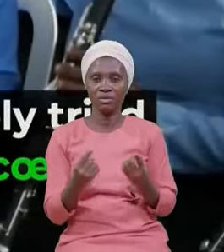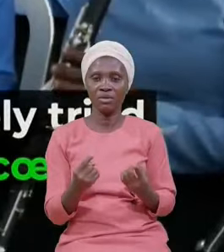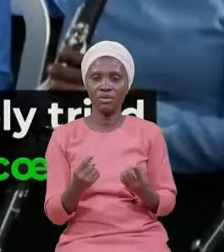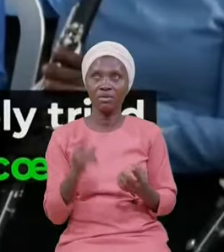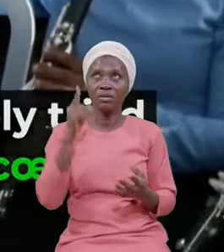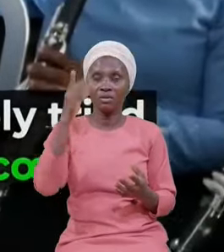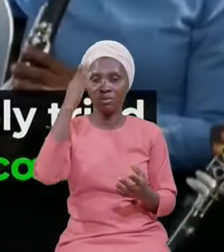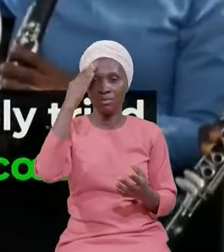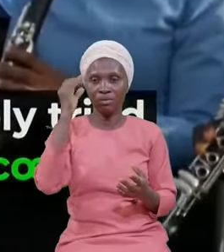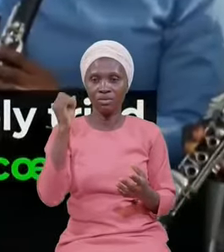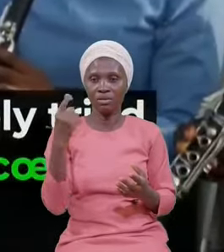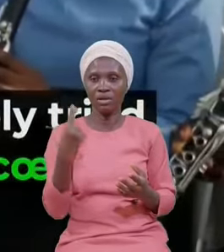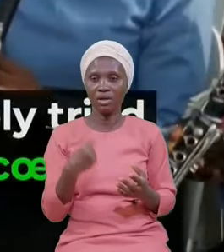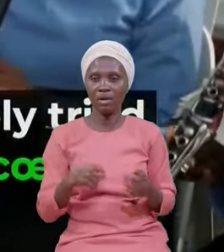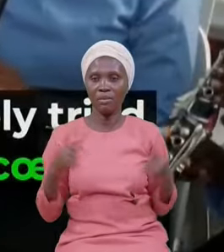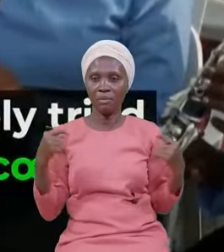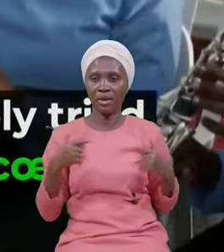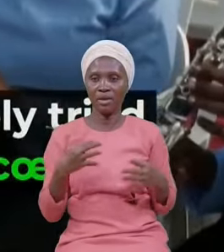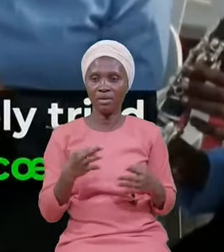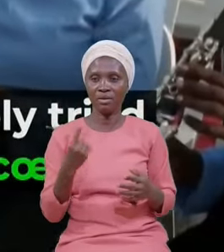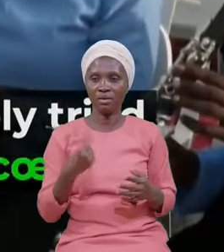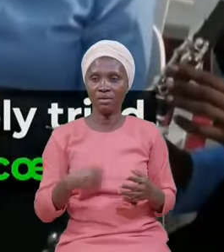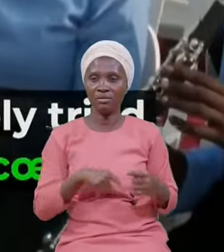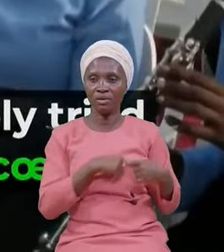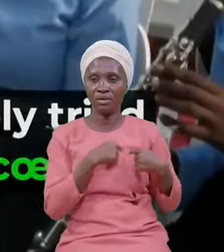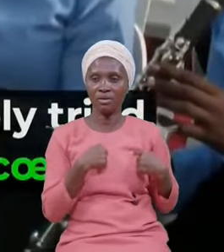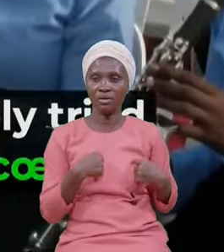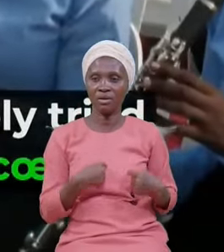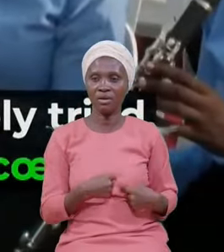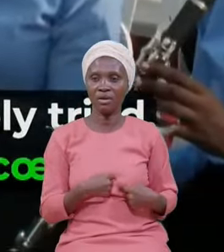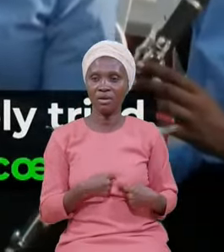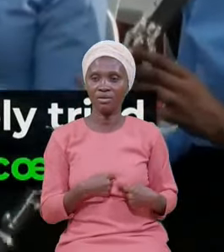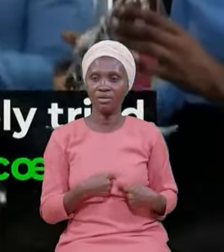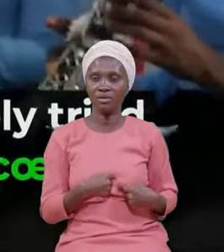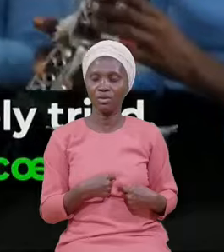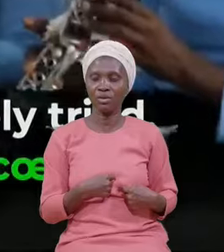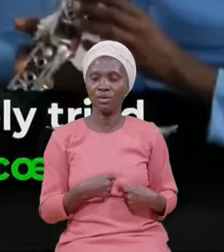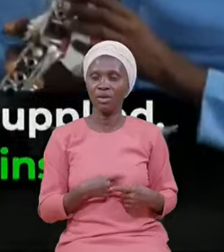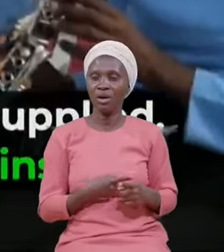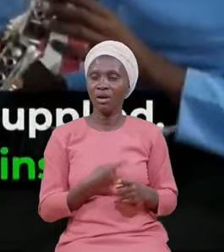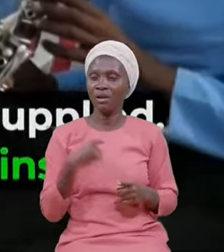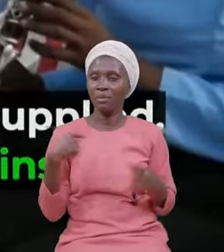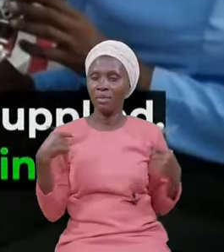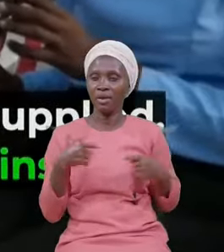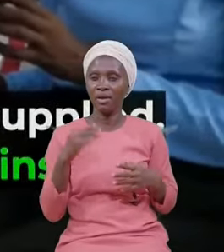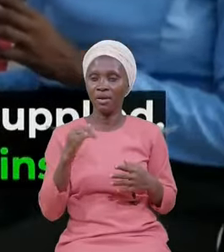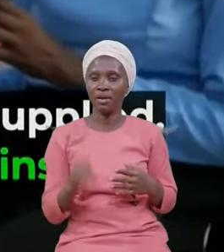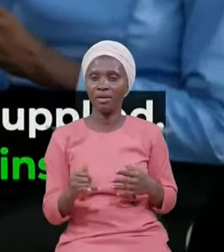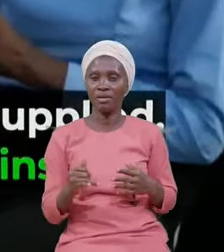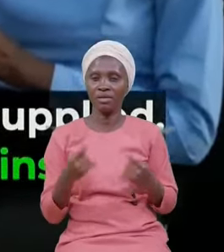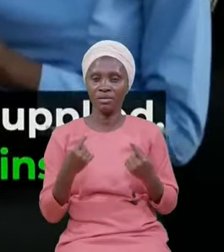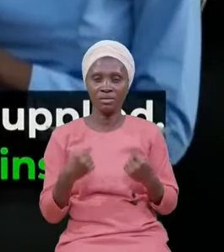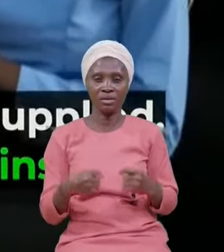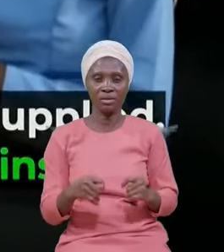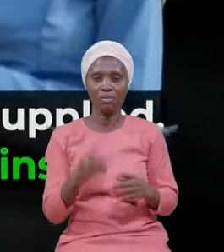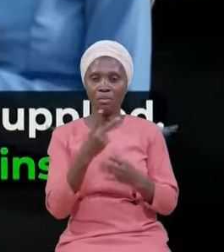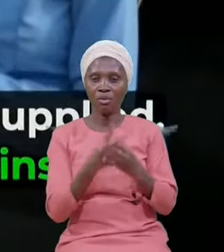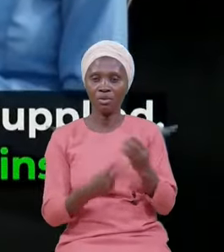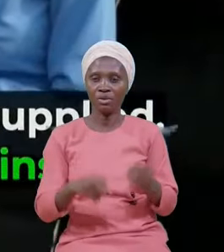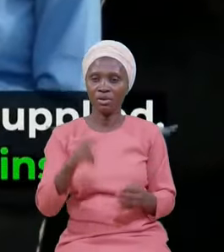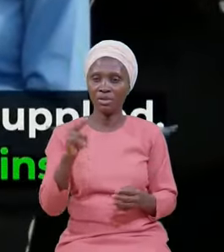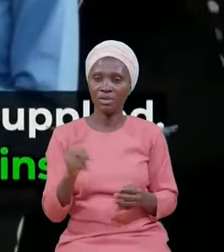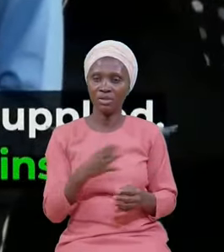he knows the pain of the heart tried both